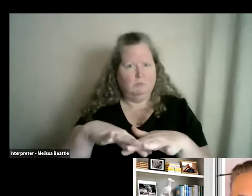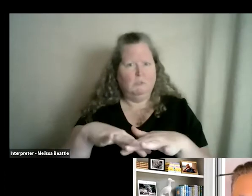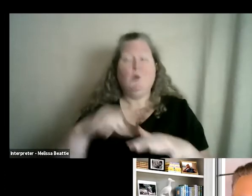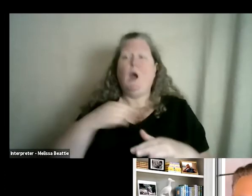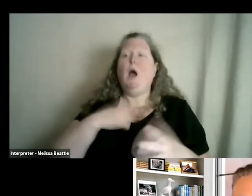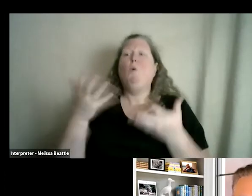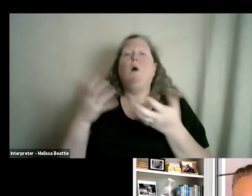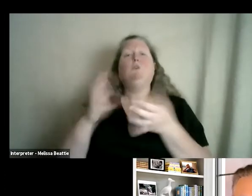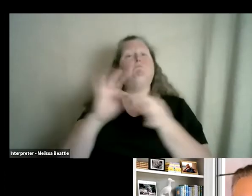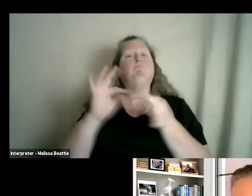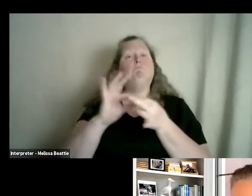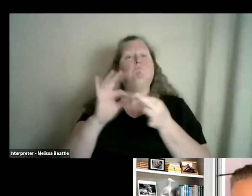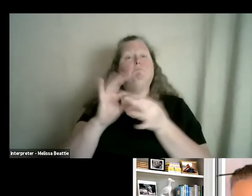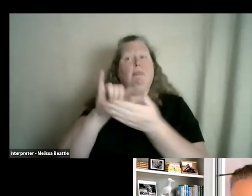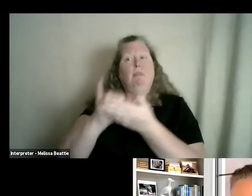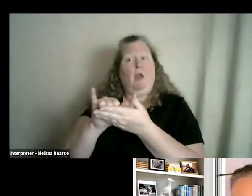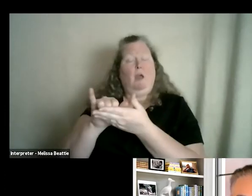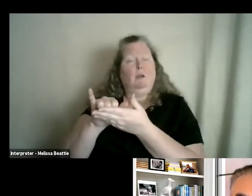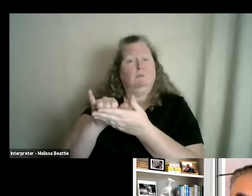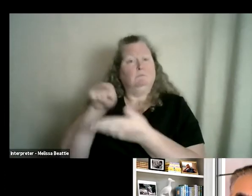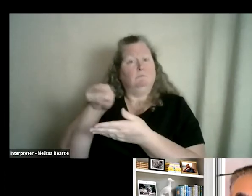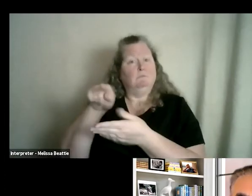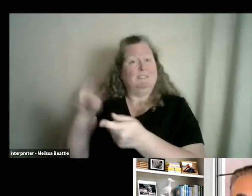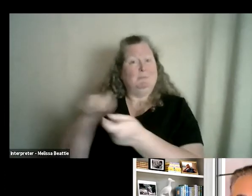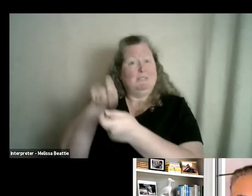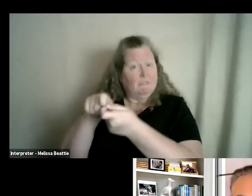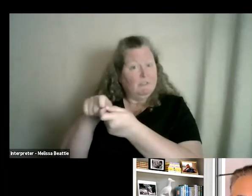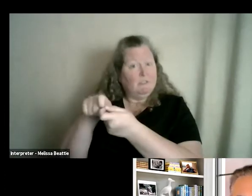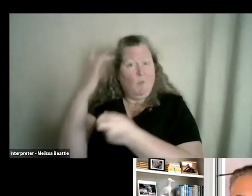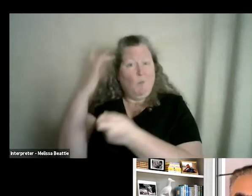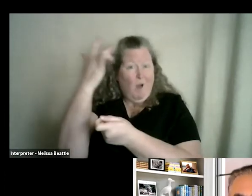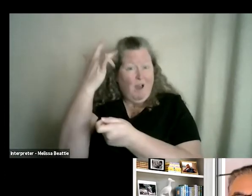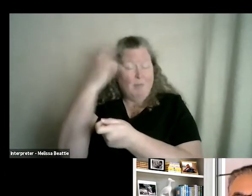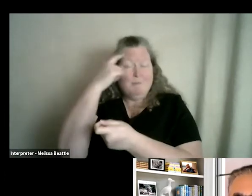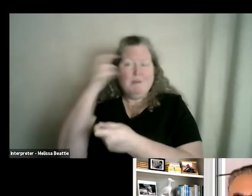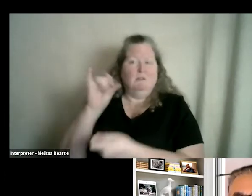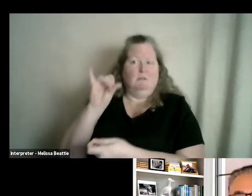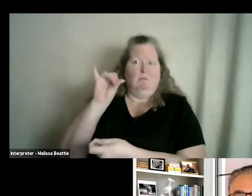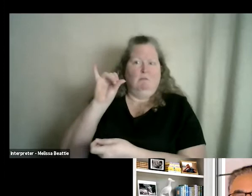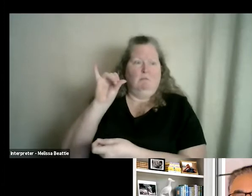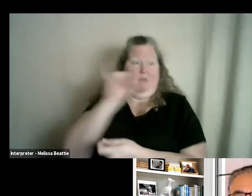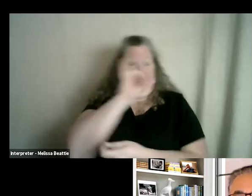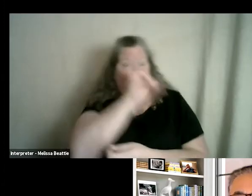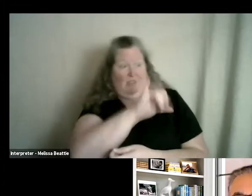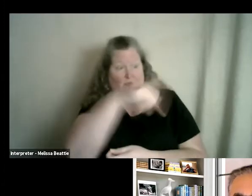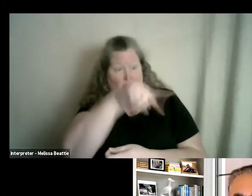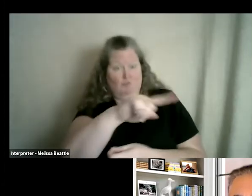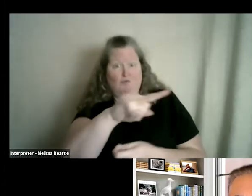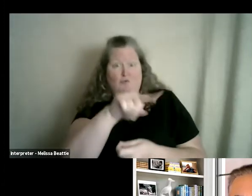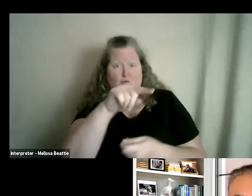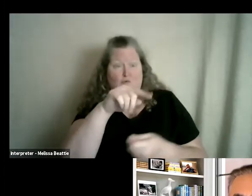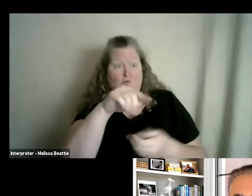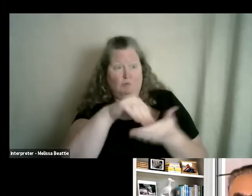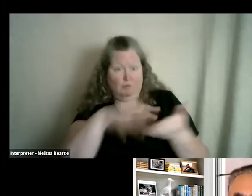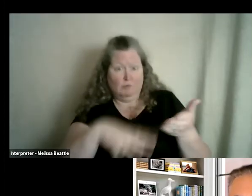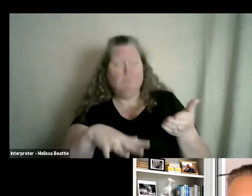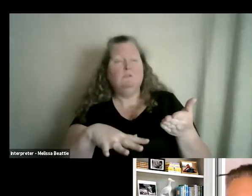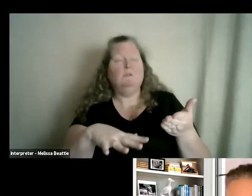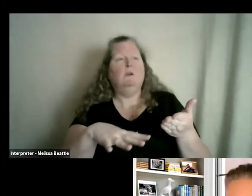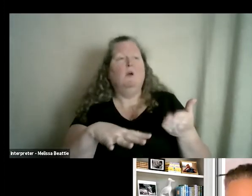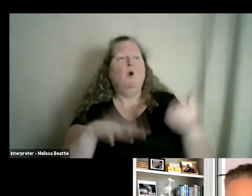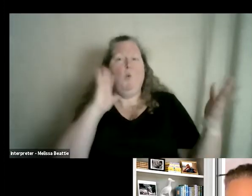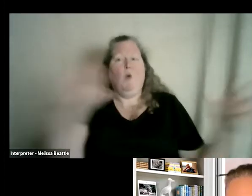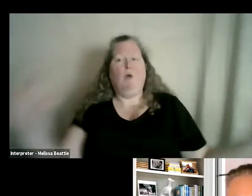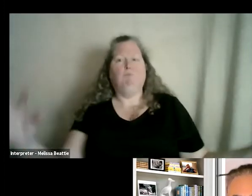today because it is exactly this audience that will someday bridge